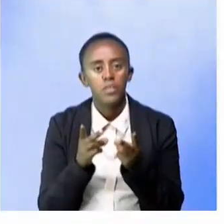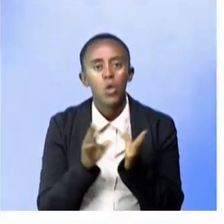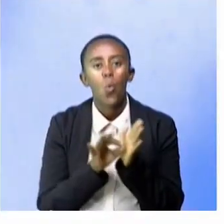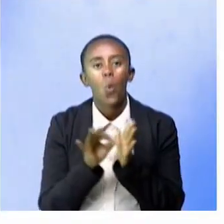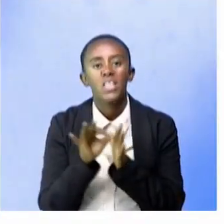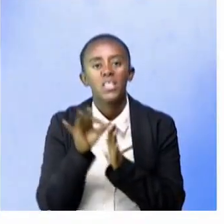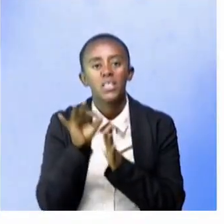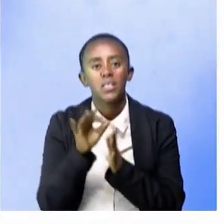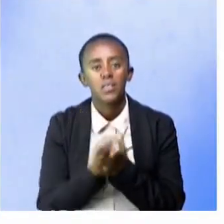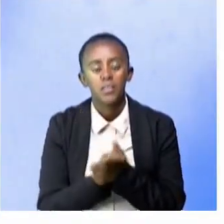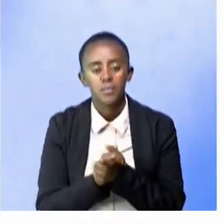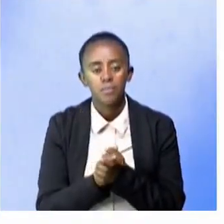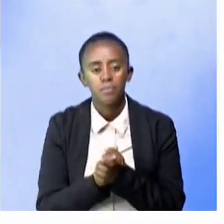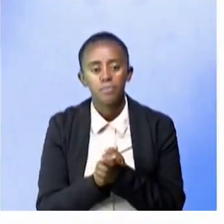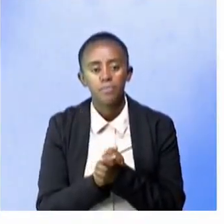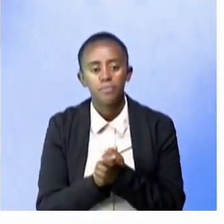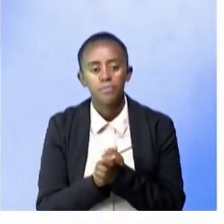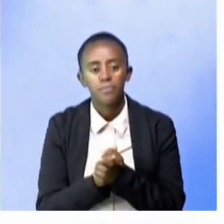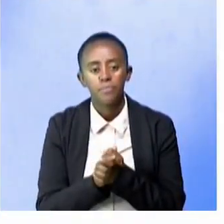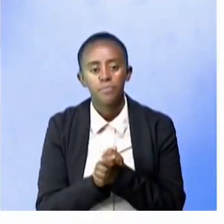quantity.